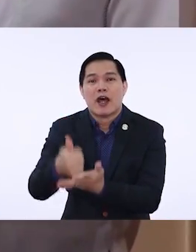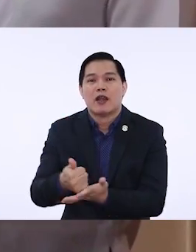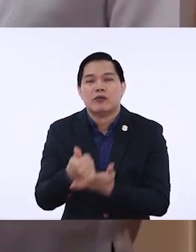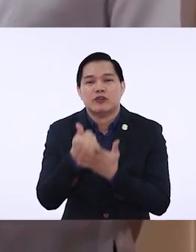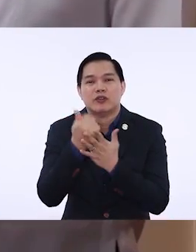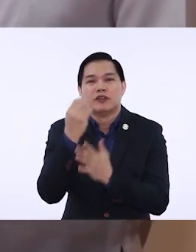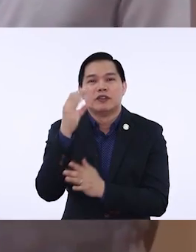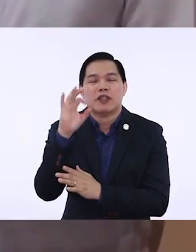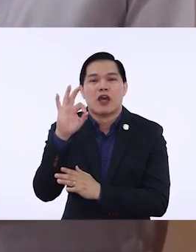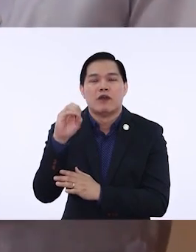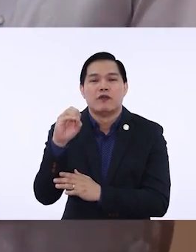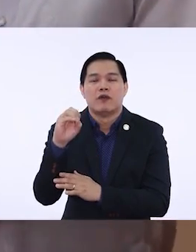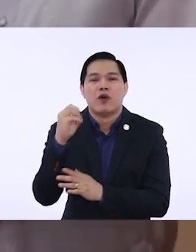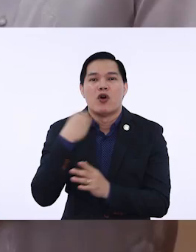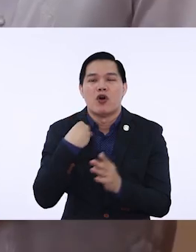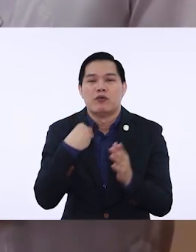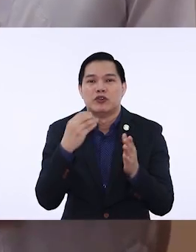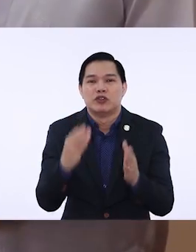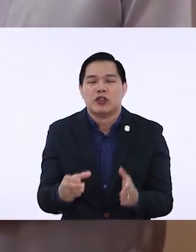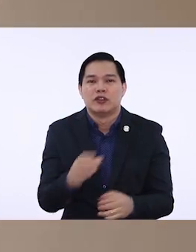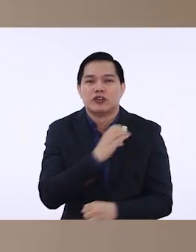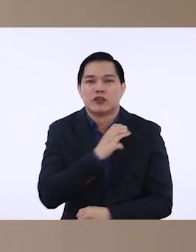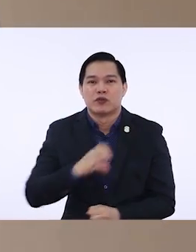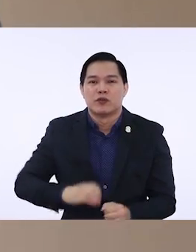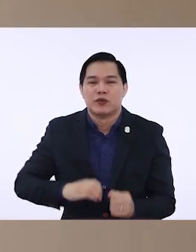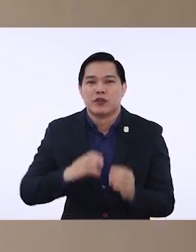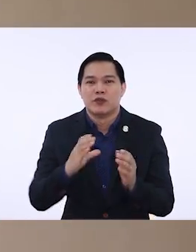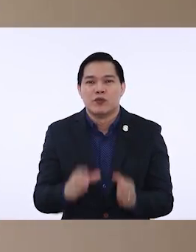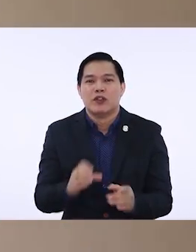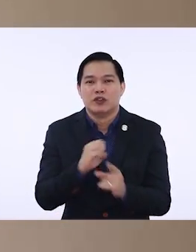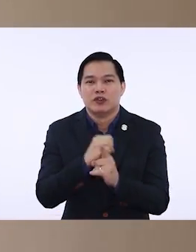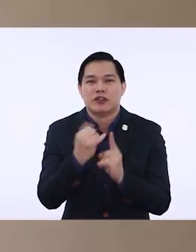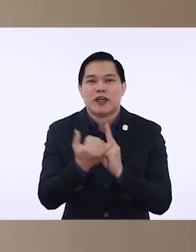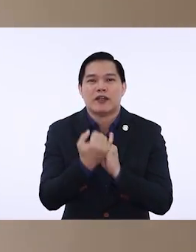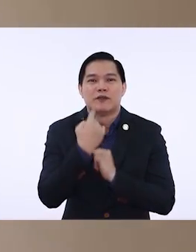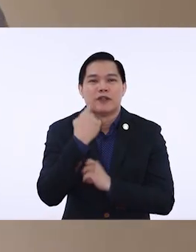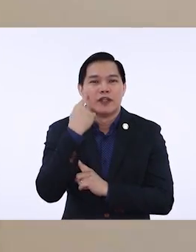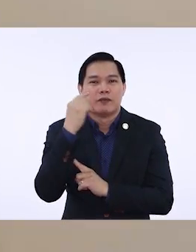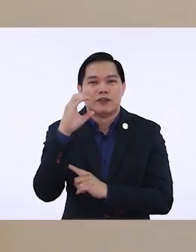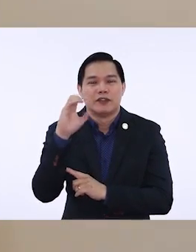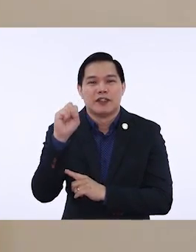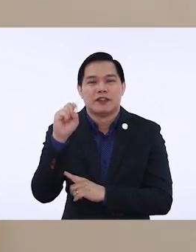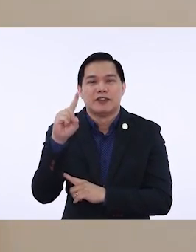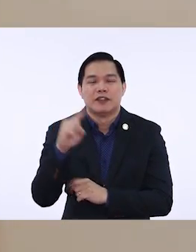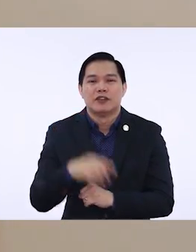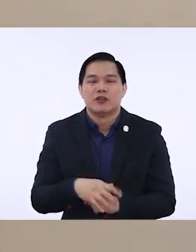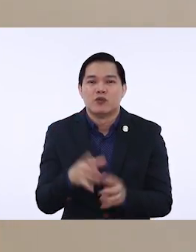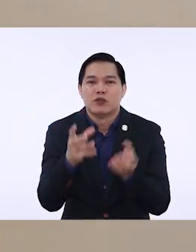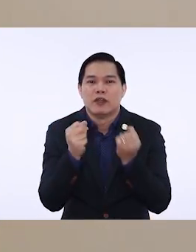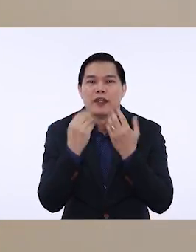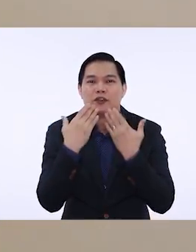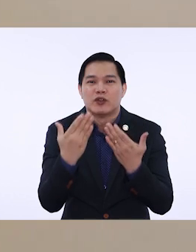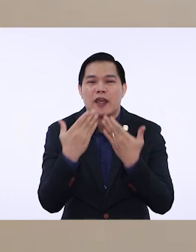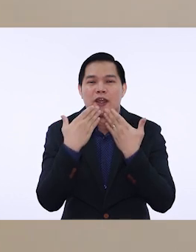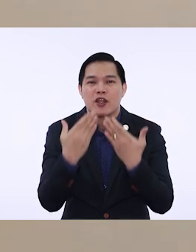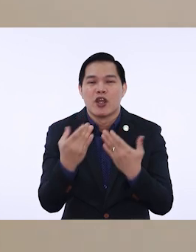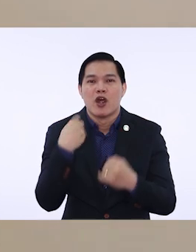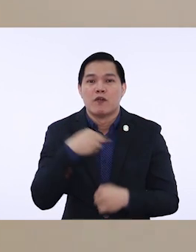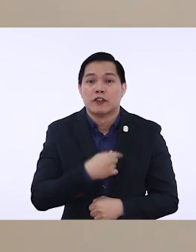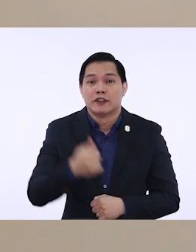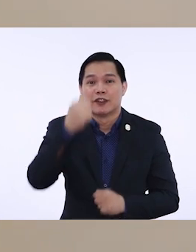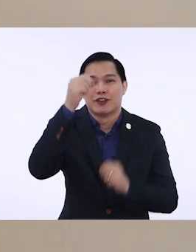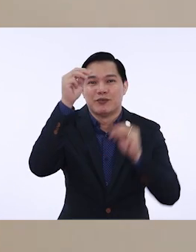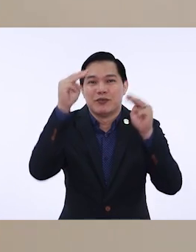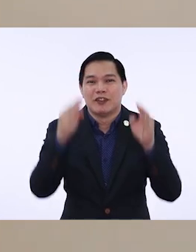of the CFO officers under Christian Society for the Deaf, or CSD. We would like to thank our Executive